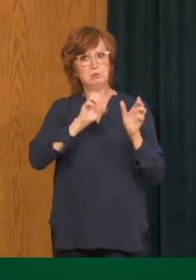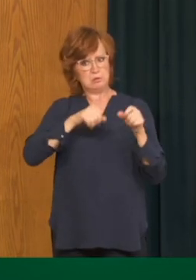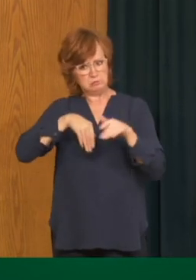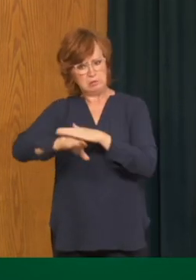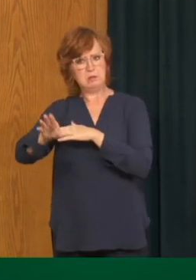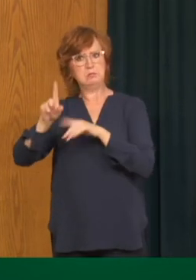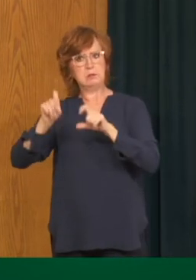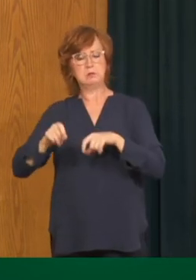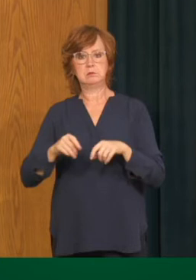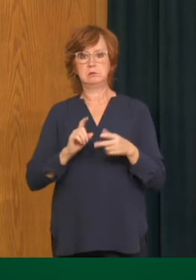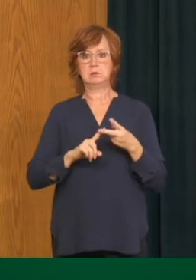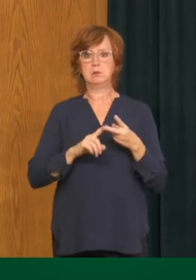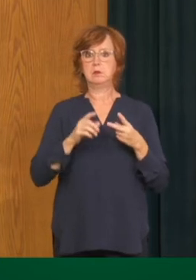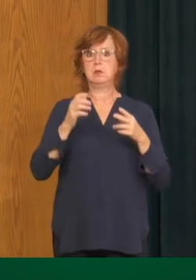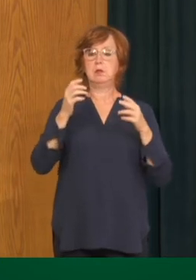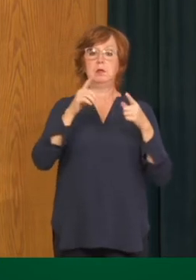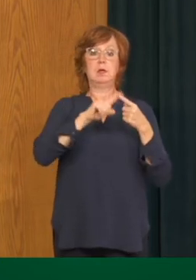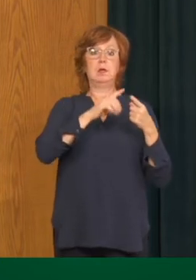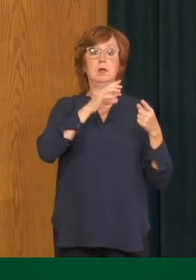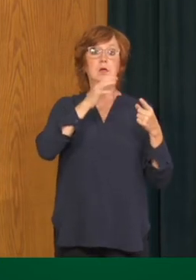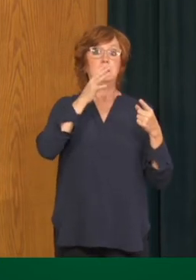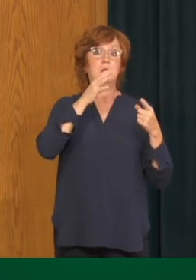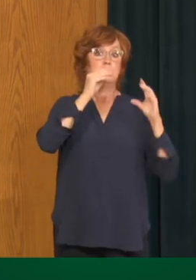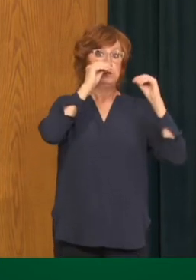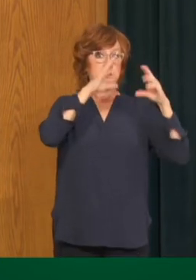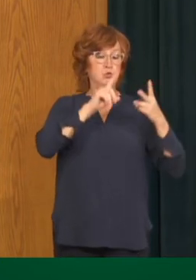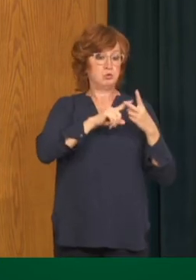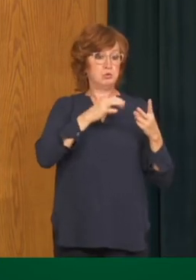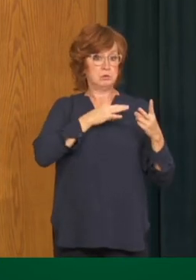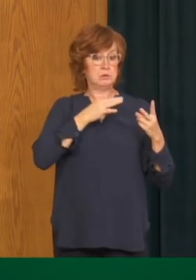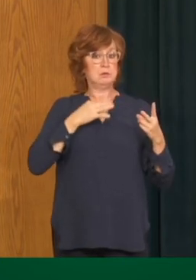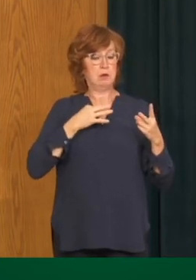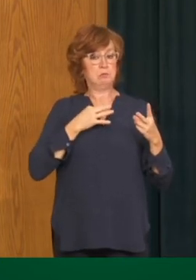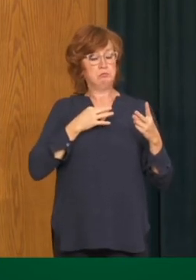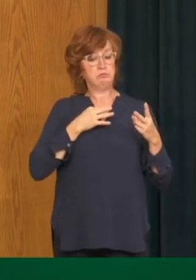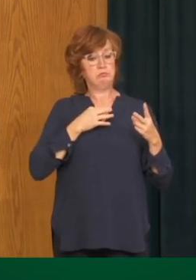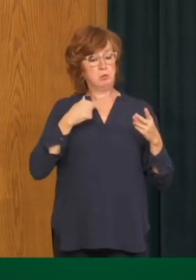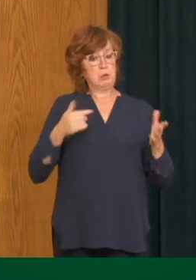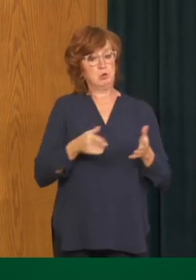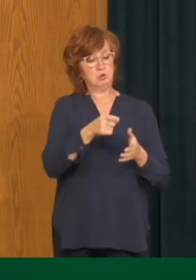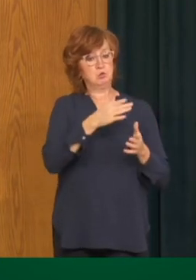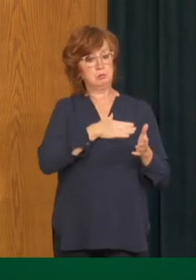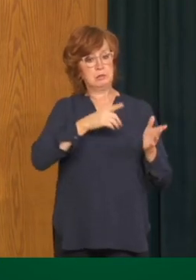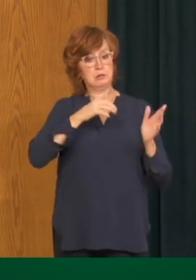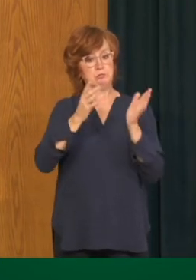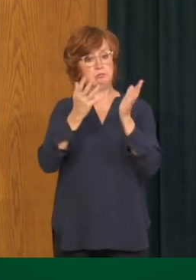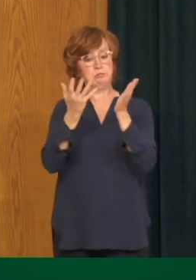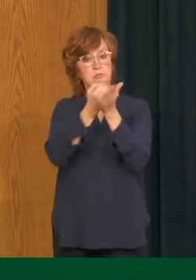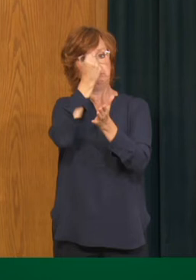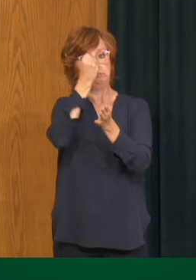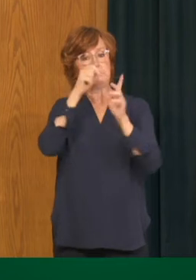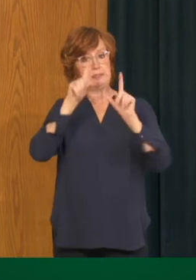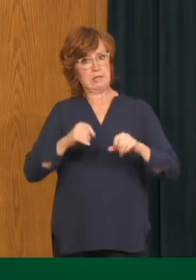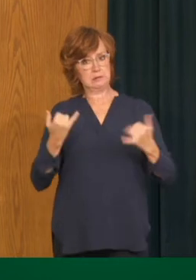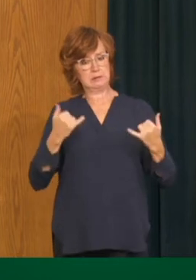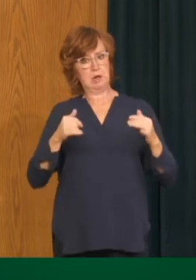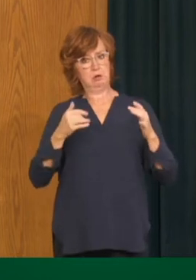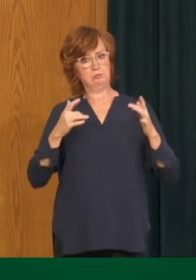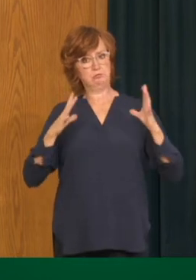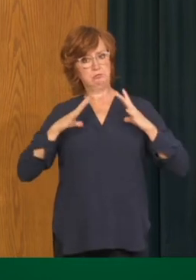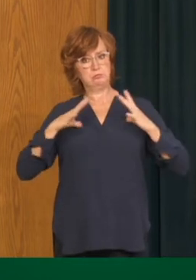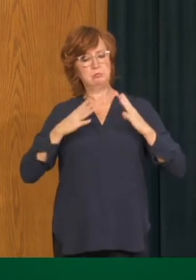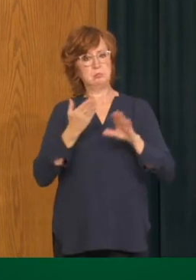seek testing prior to returning to school and at frequent points throughout the school year. Priority access to testing